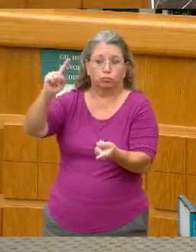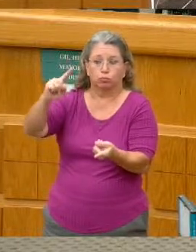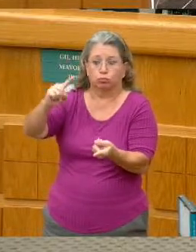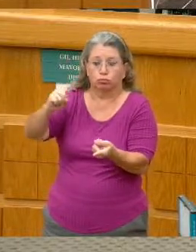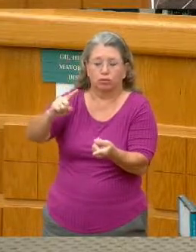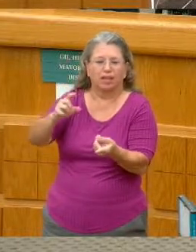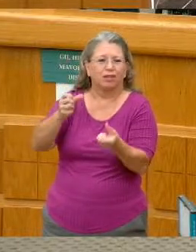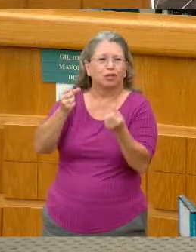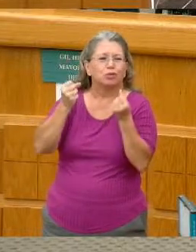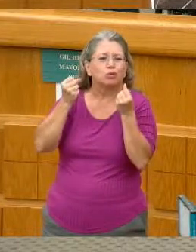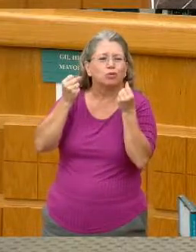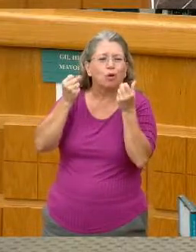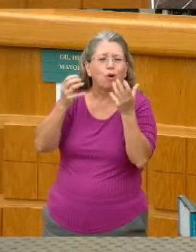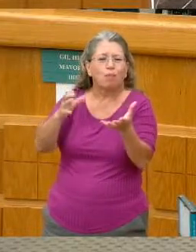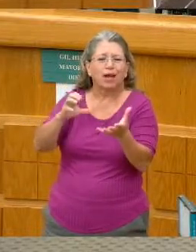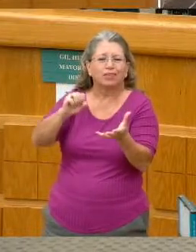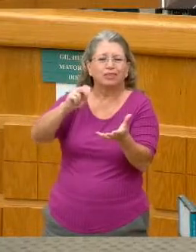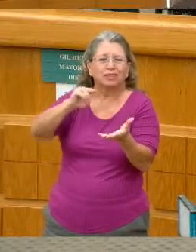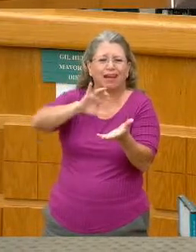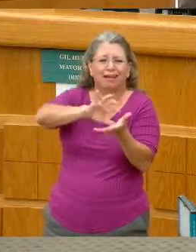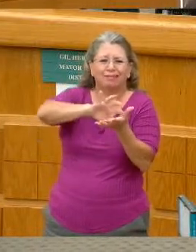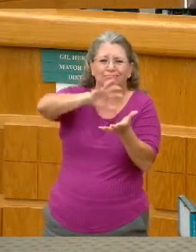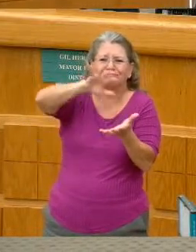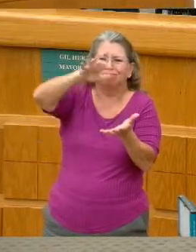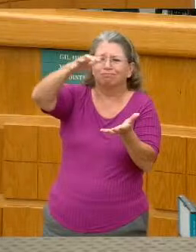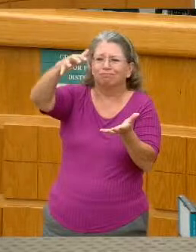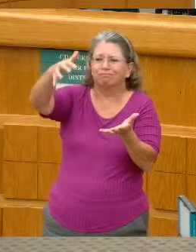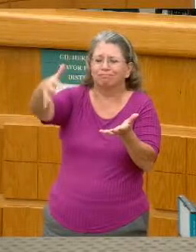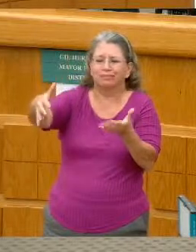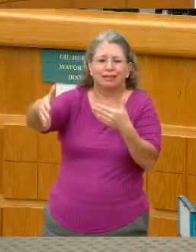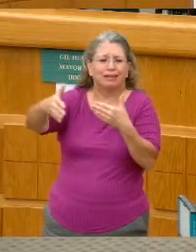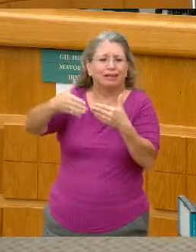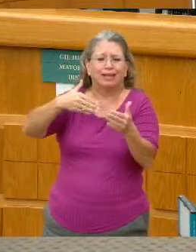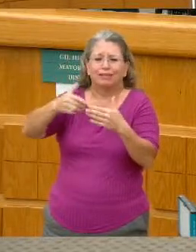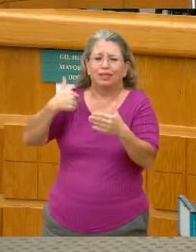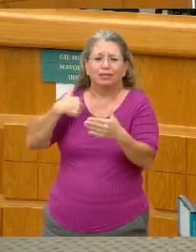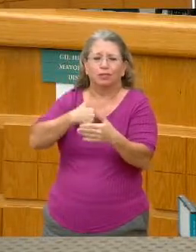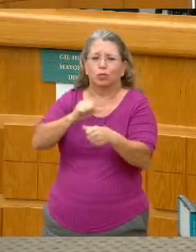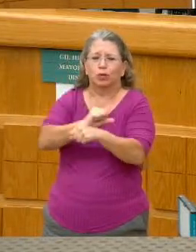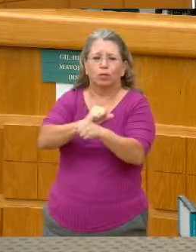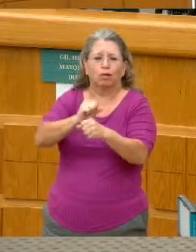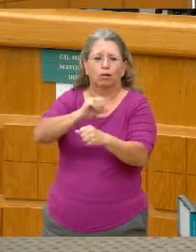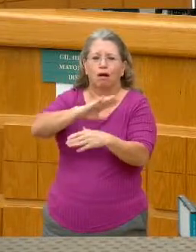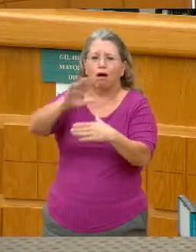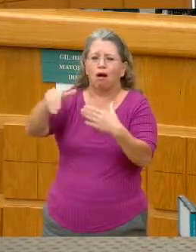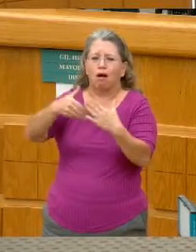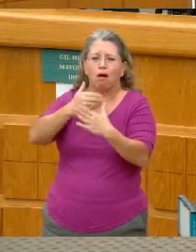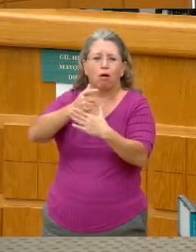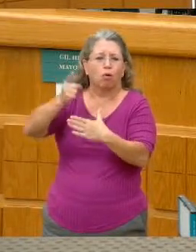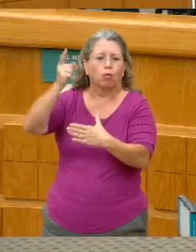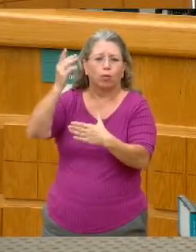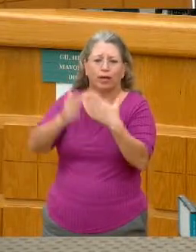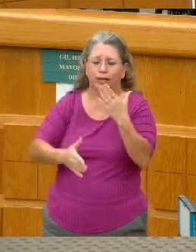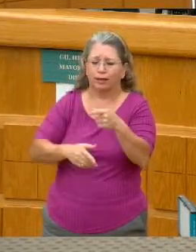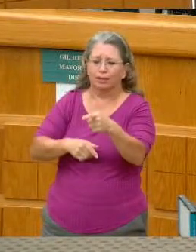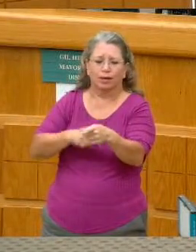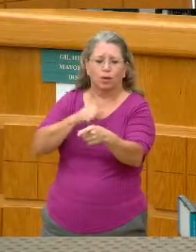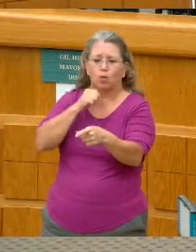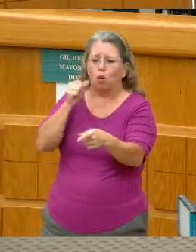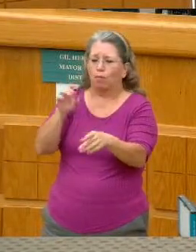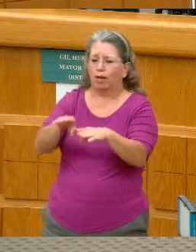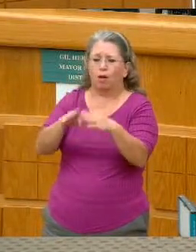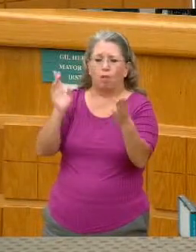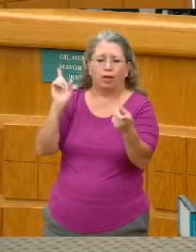much sand. You cannot, even if we work all weekend long, this will not be open until sometime mid next